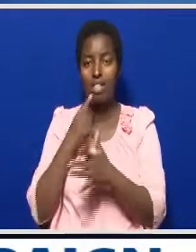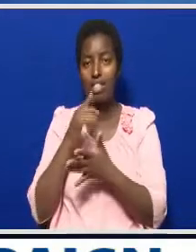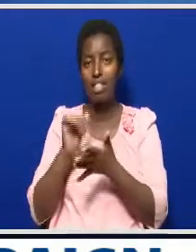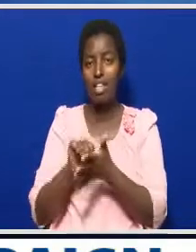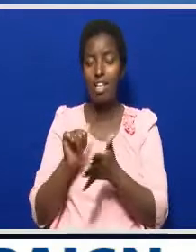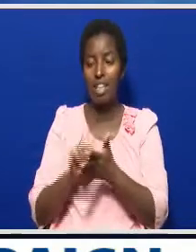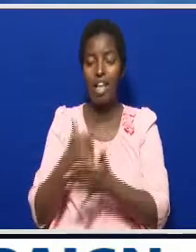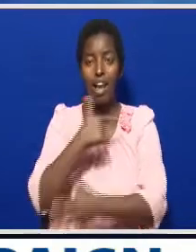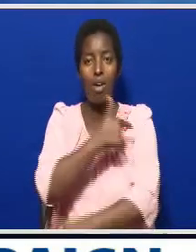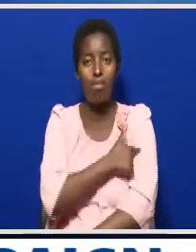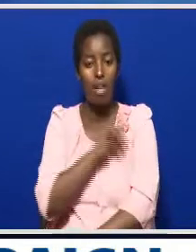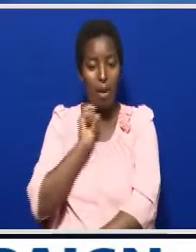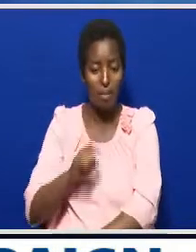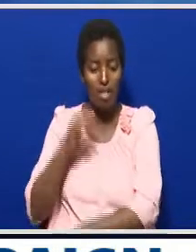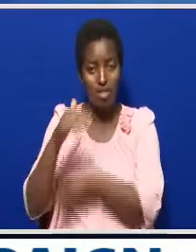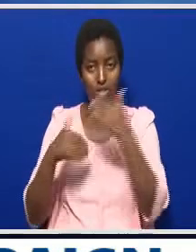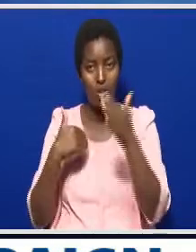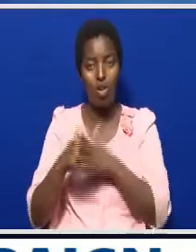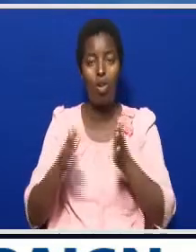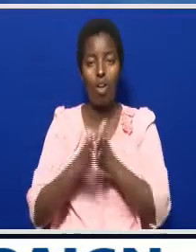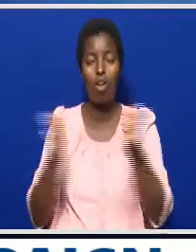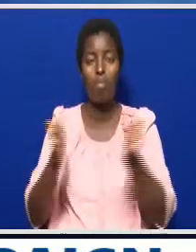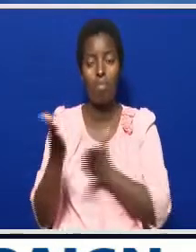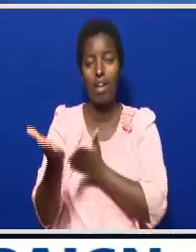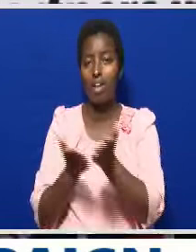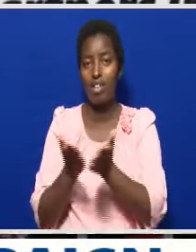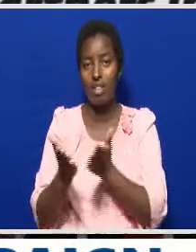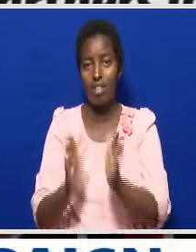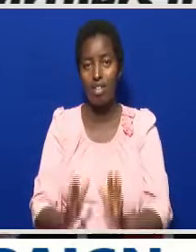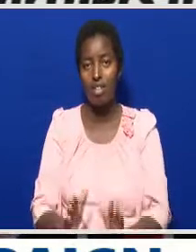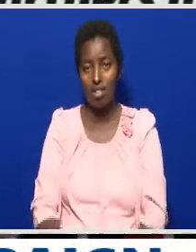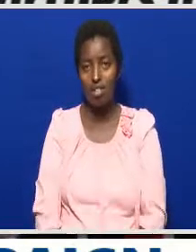the vaccination compulsory for all public servants.